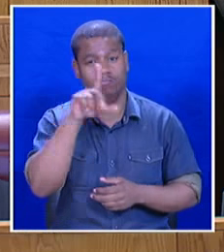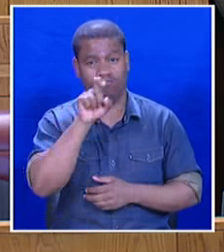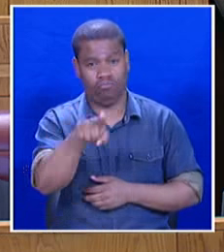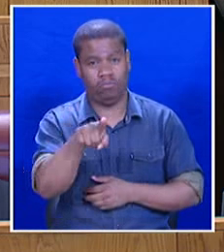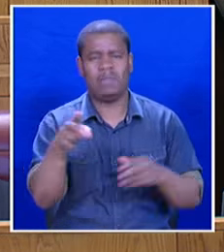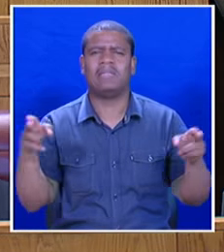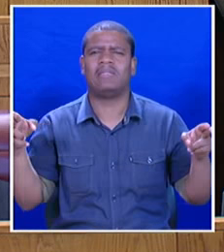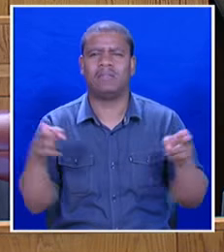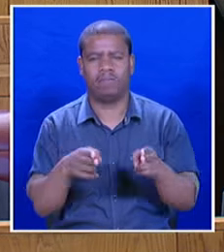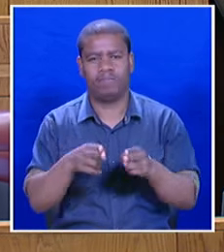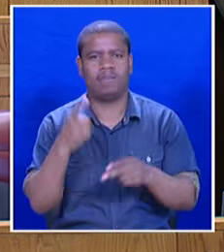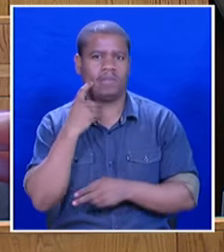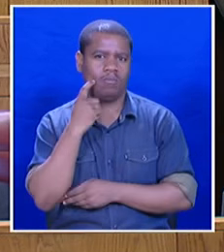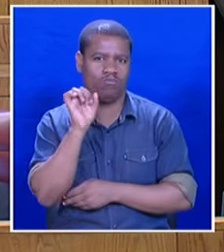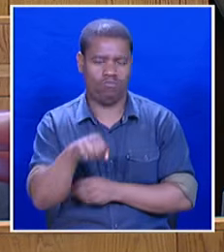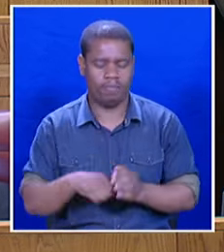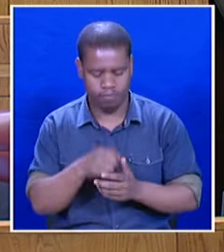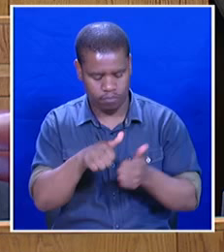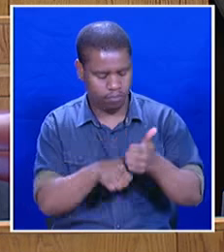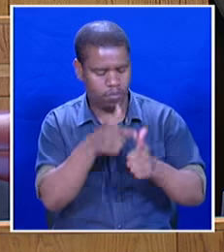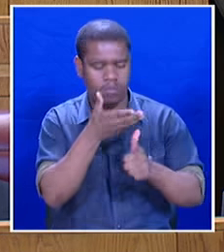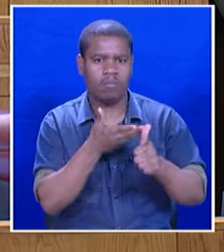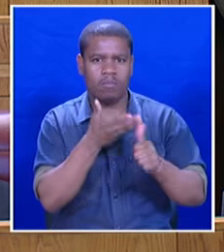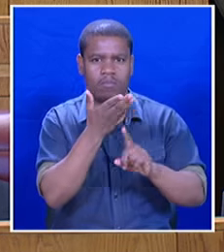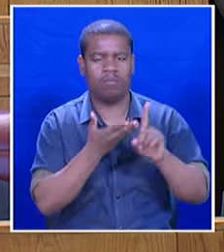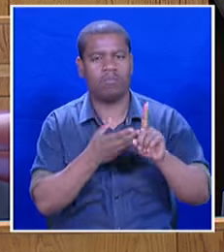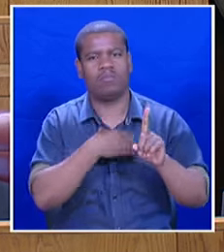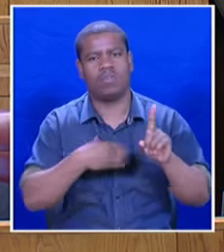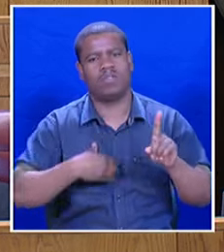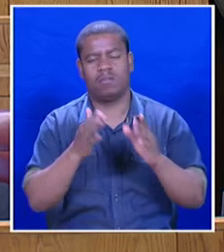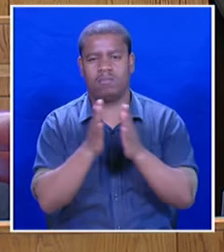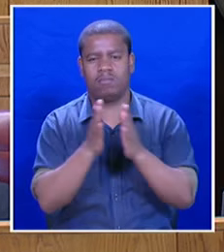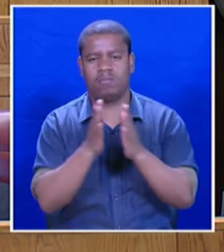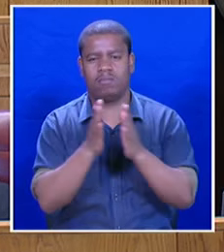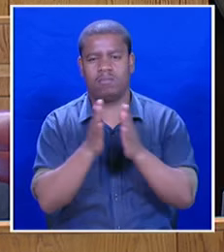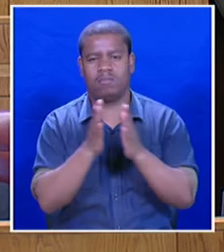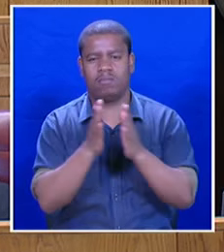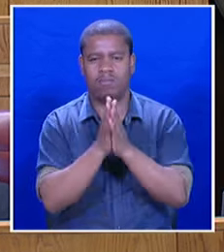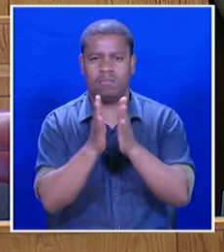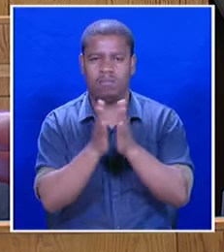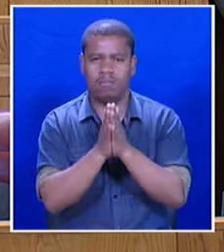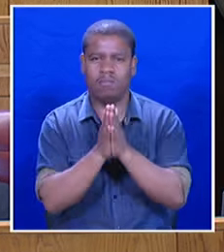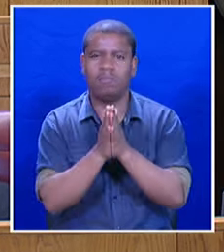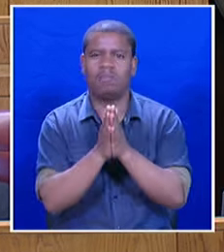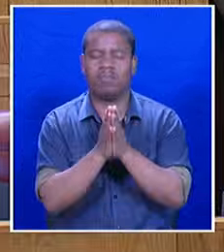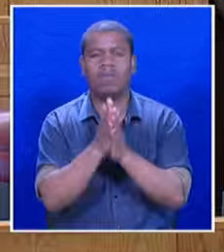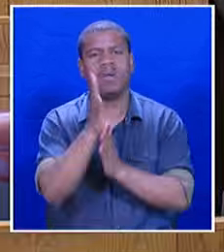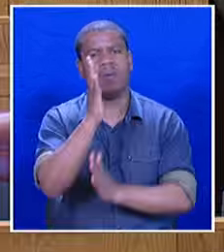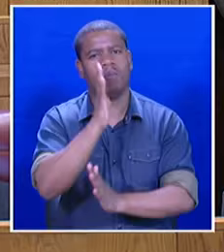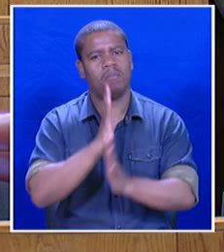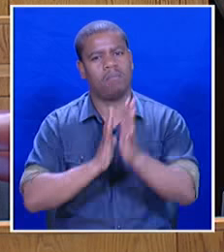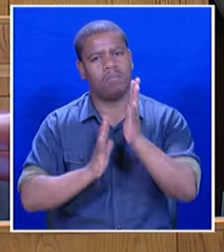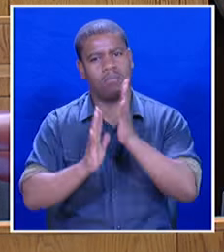Will the Honorable Deputy President please provide examples successful